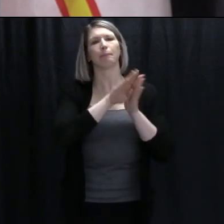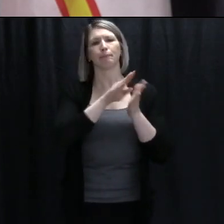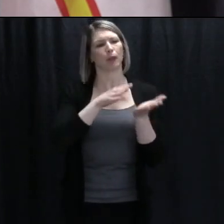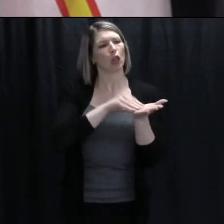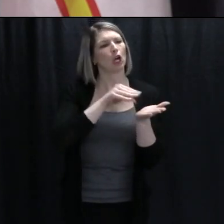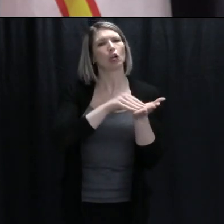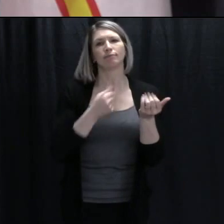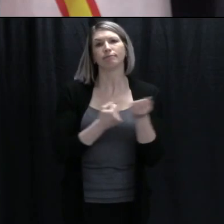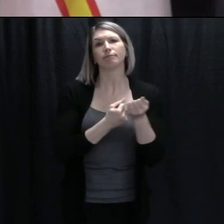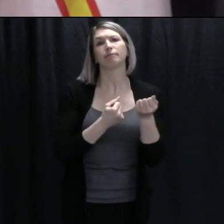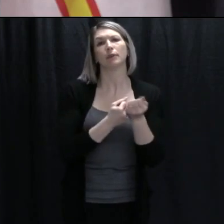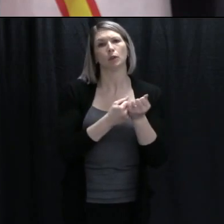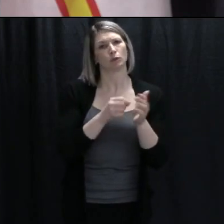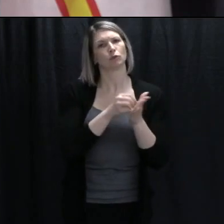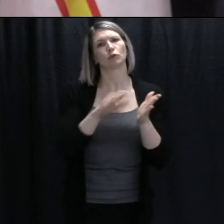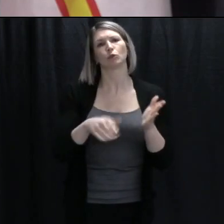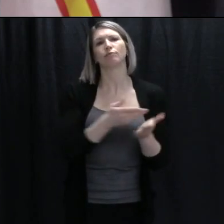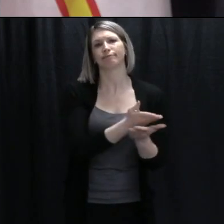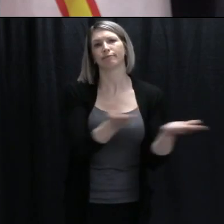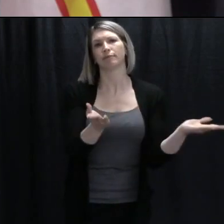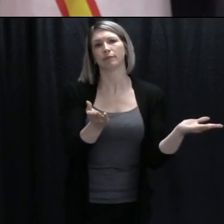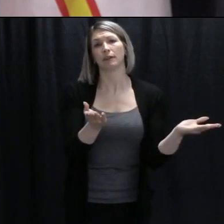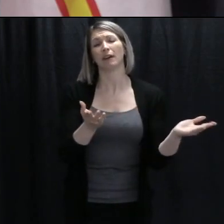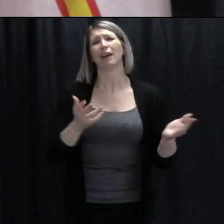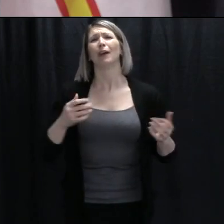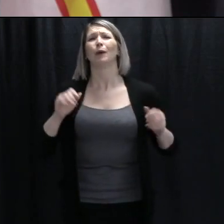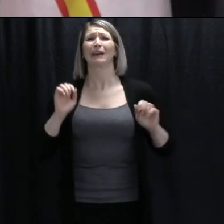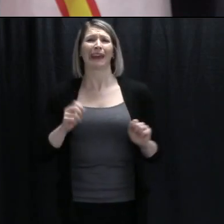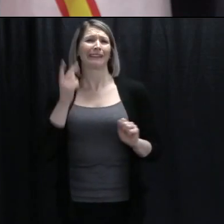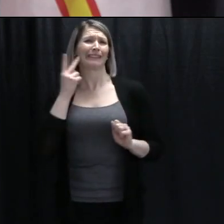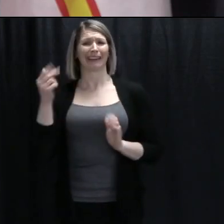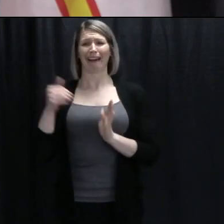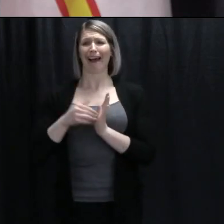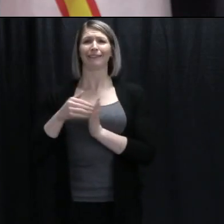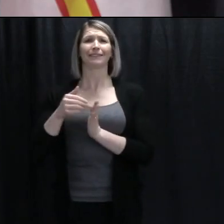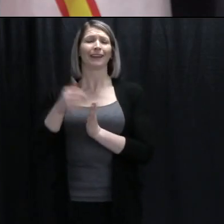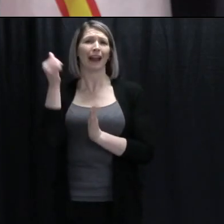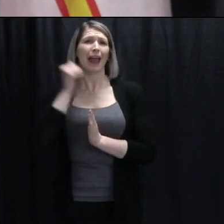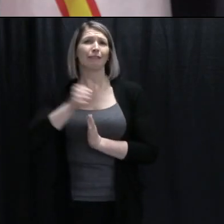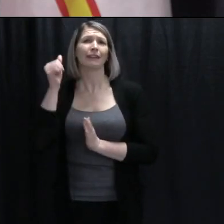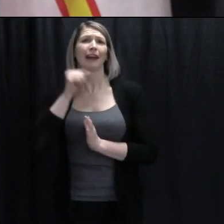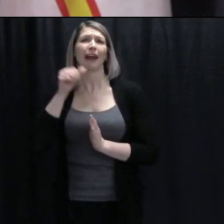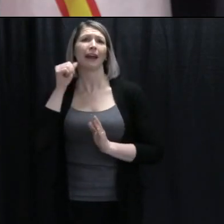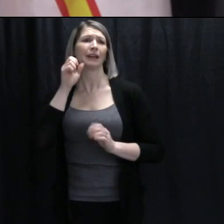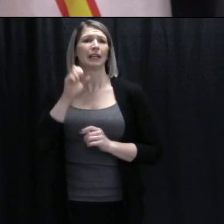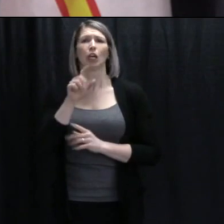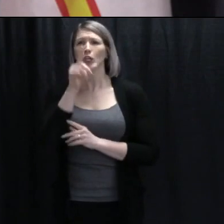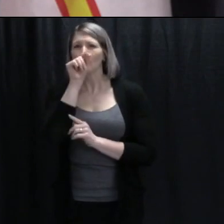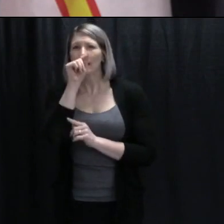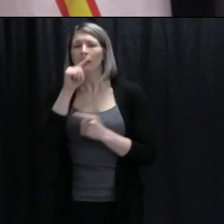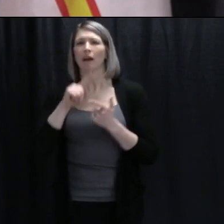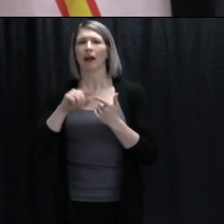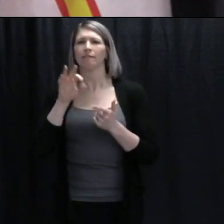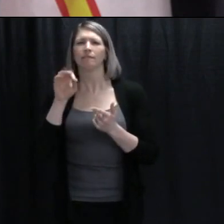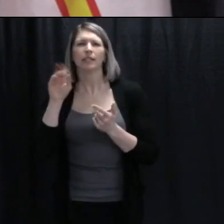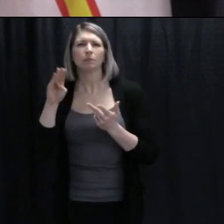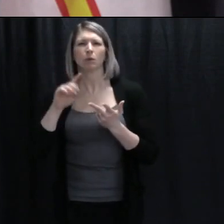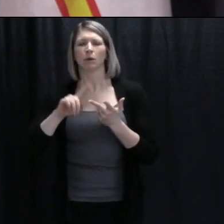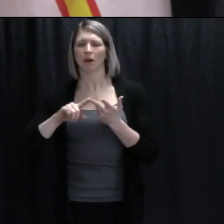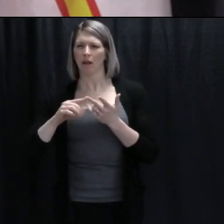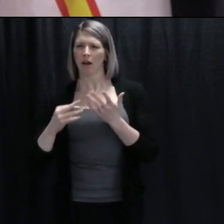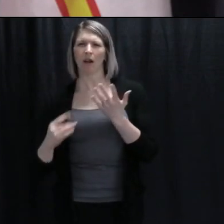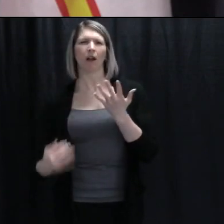need look no further than what's happening on Facebook and Twitter and Instagram and throughout the social media platforms that we have available to us to see